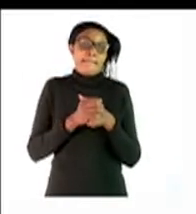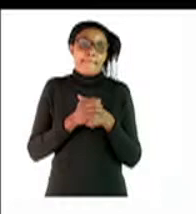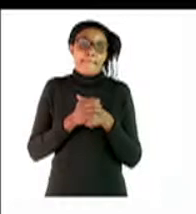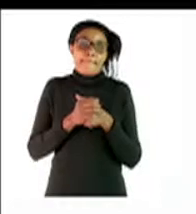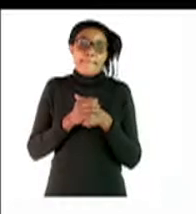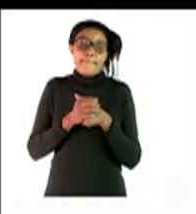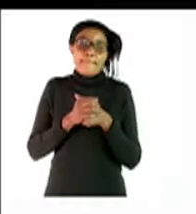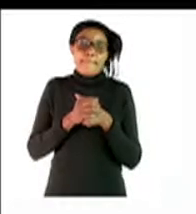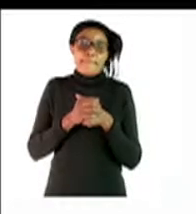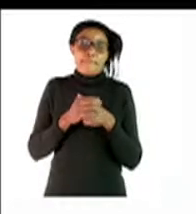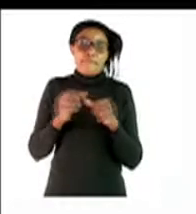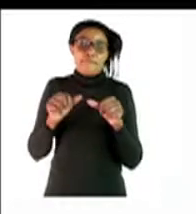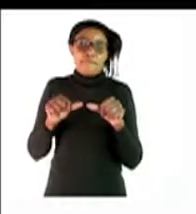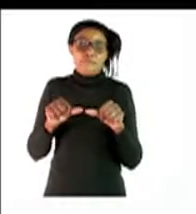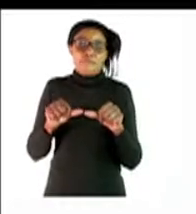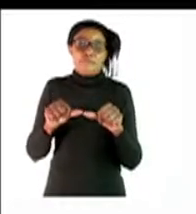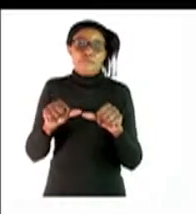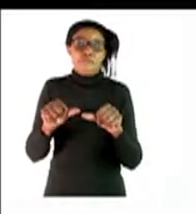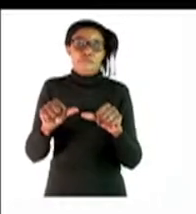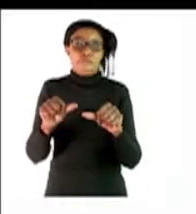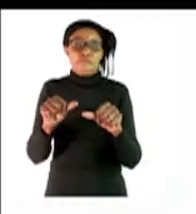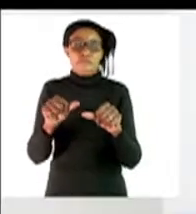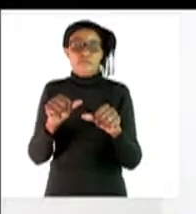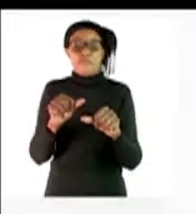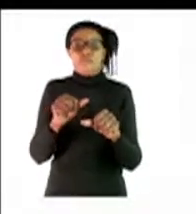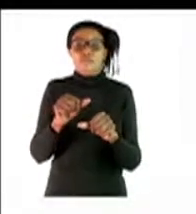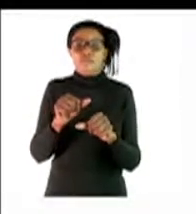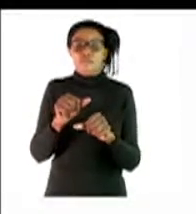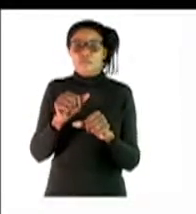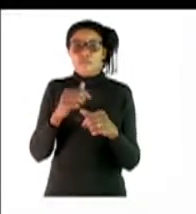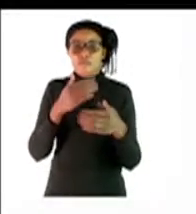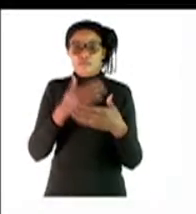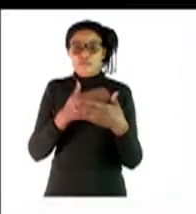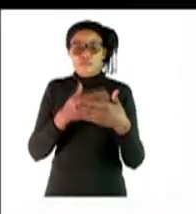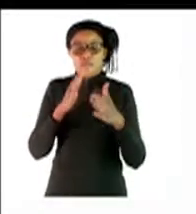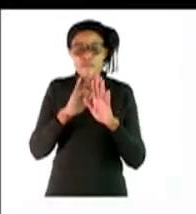Let's continue over to page 19.